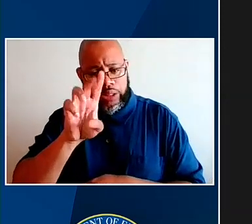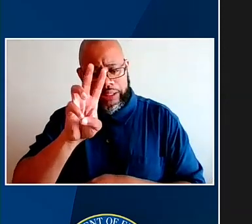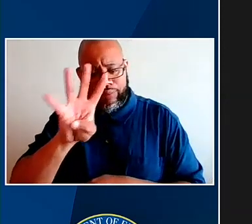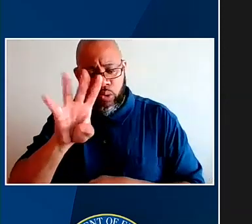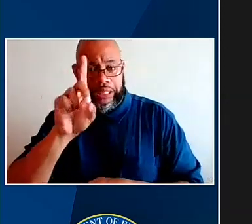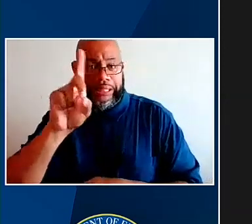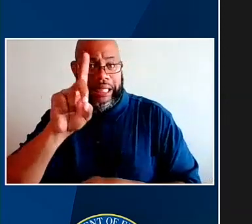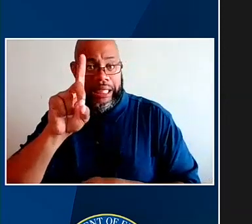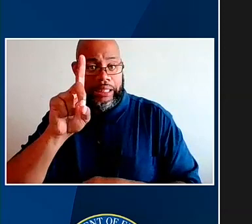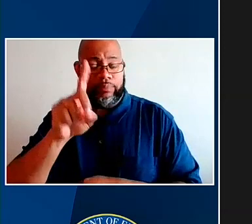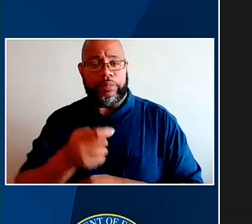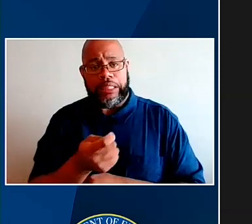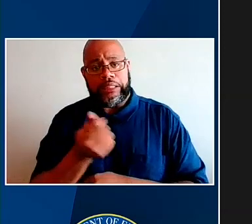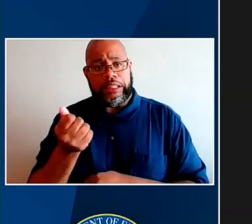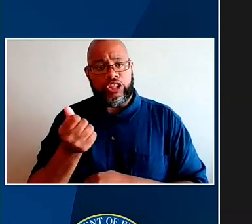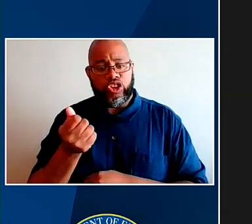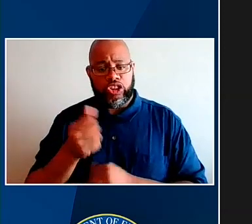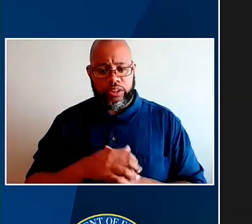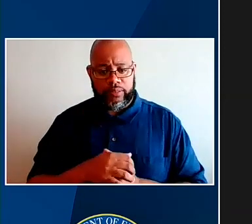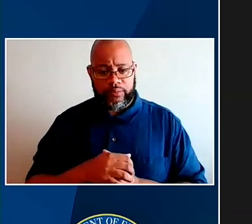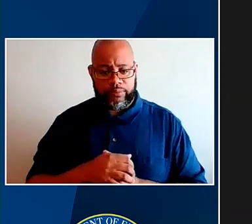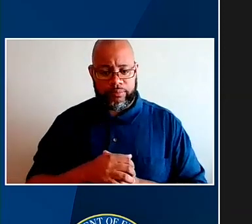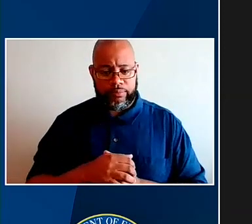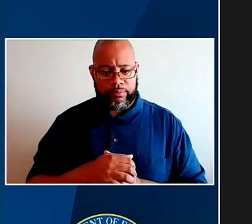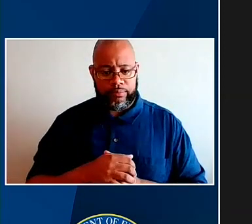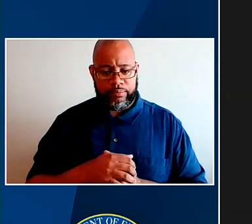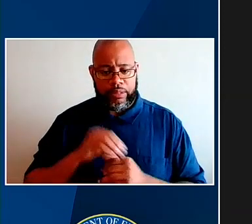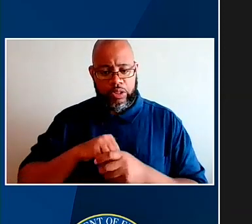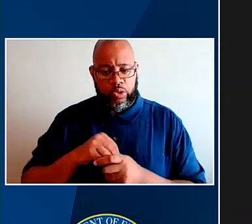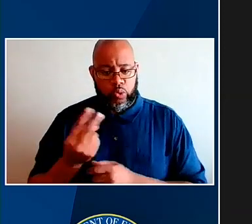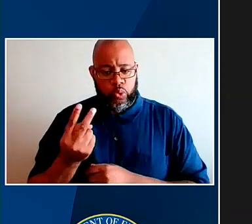668-164D, the deletion in 2.